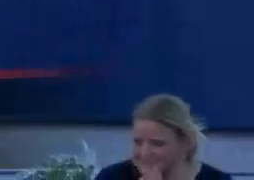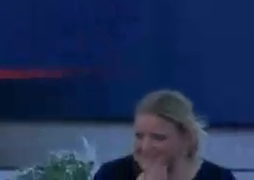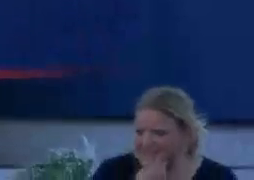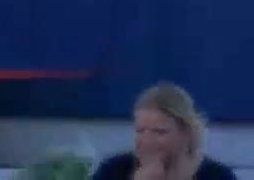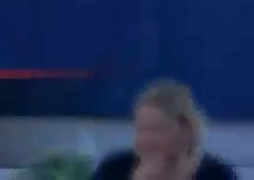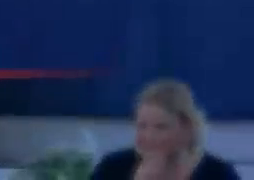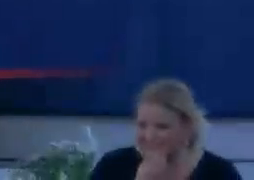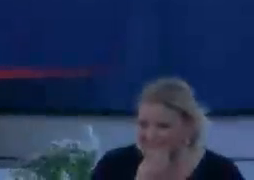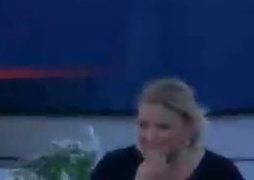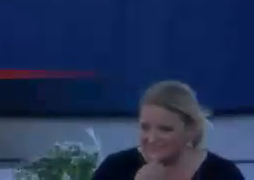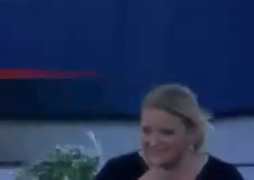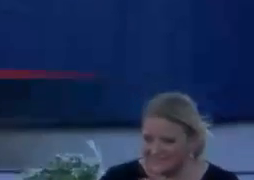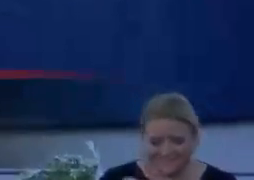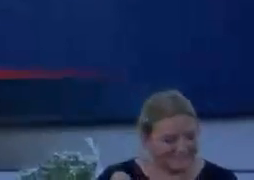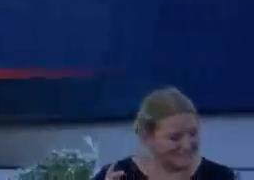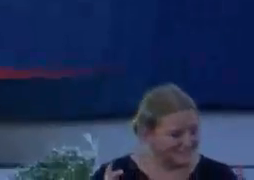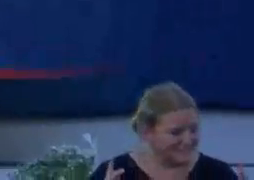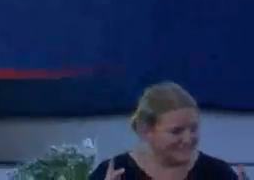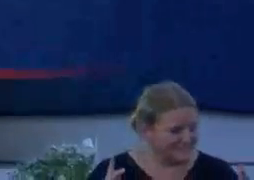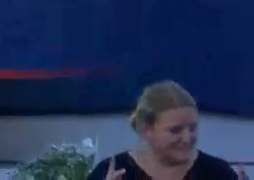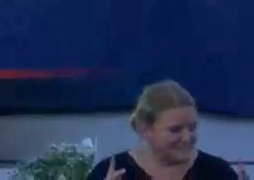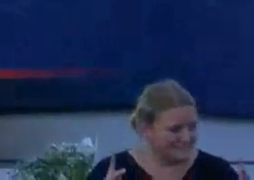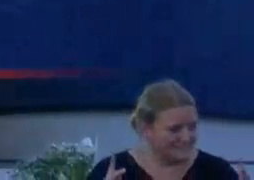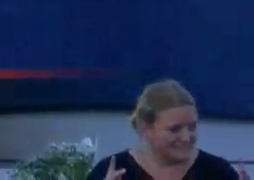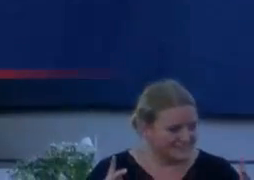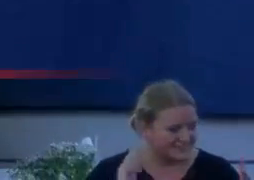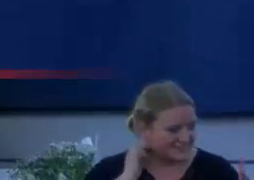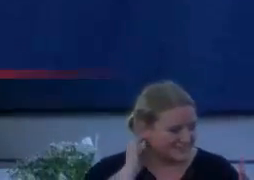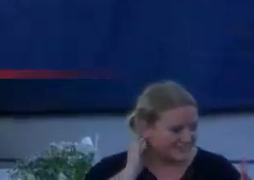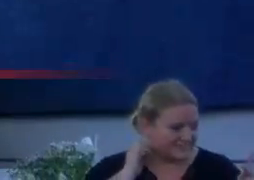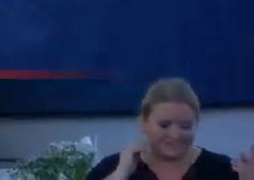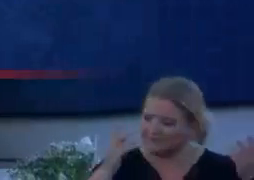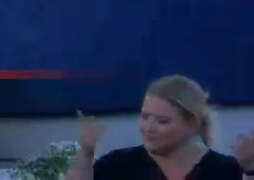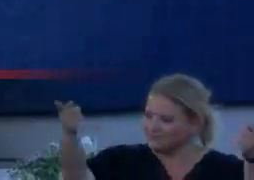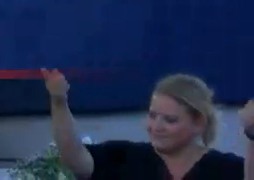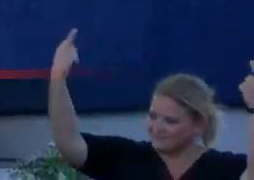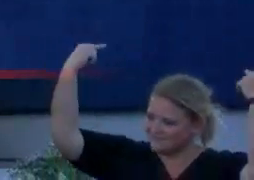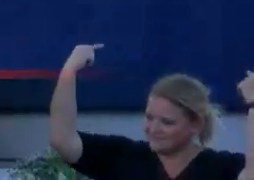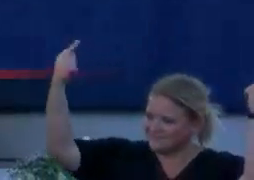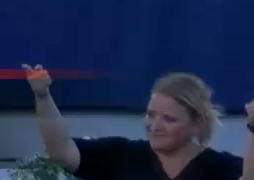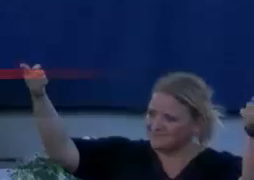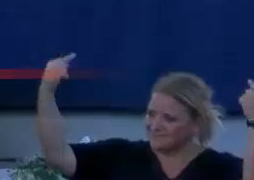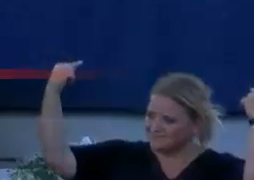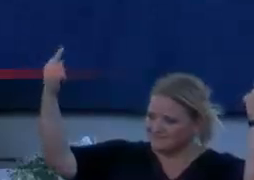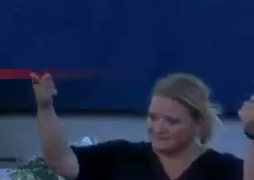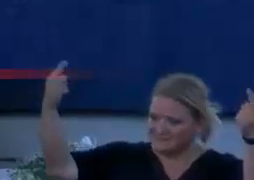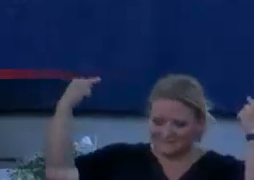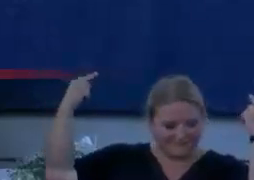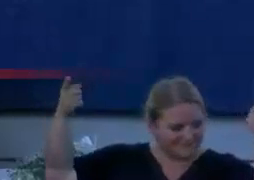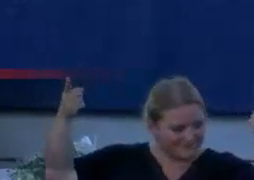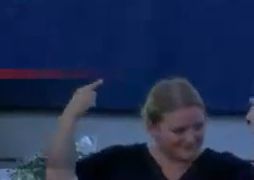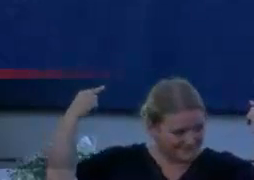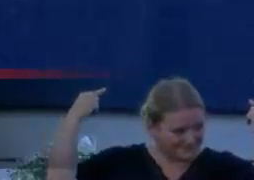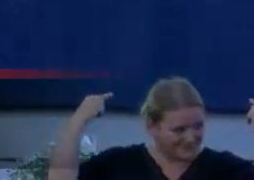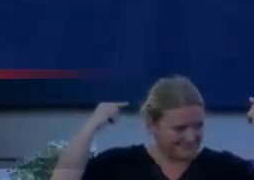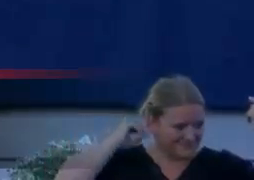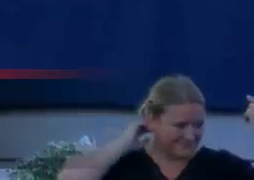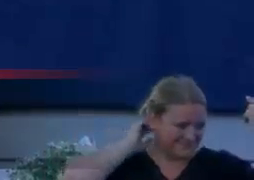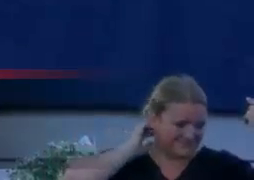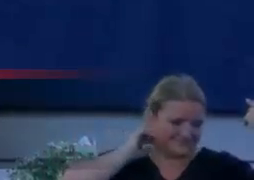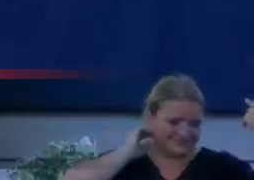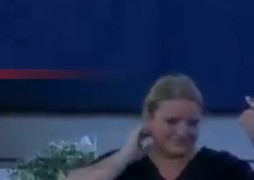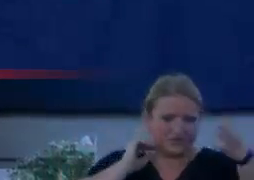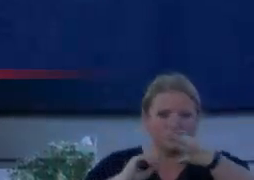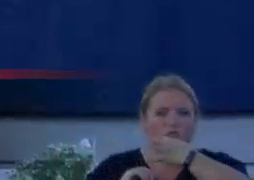All right, students, let's rise and take our place on that field. As soon as we're in position, we'll make an